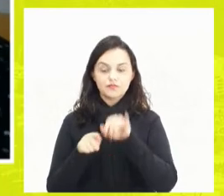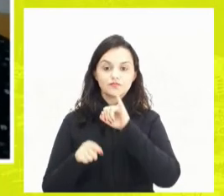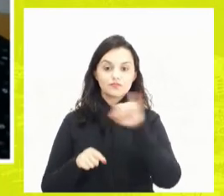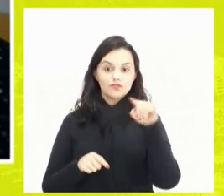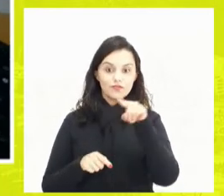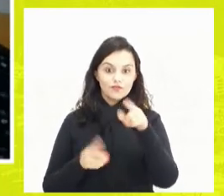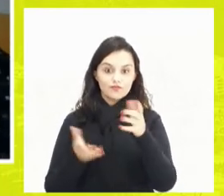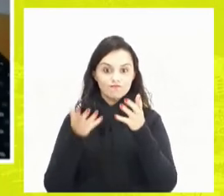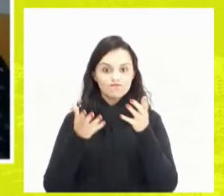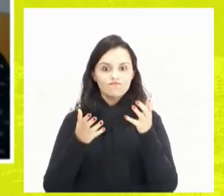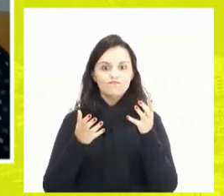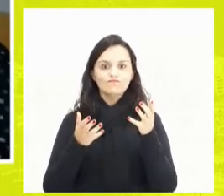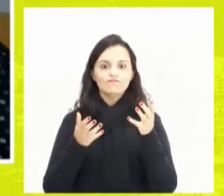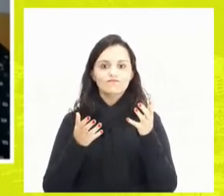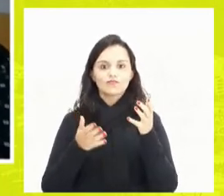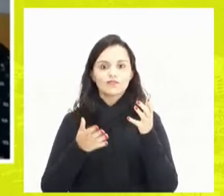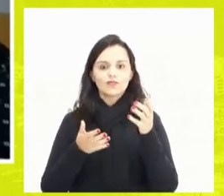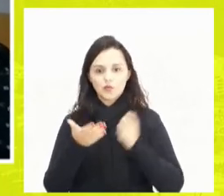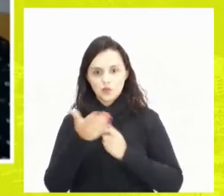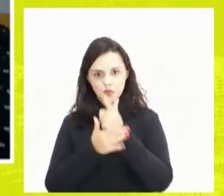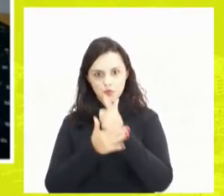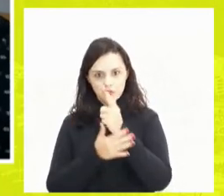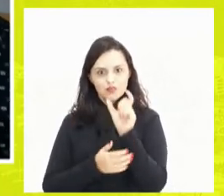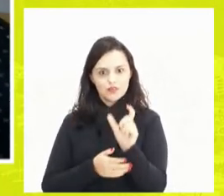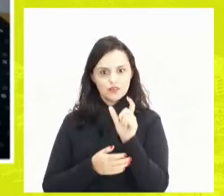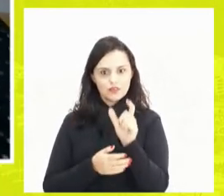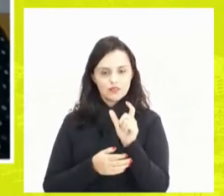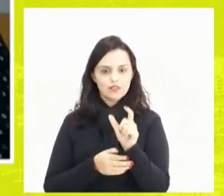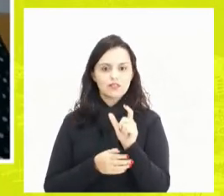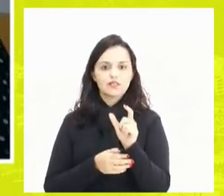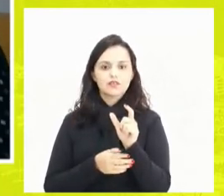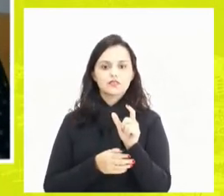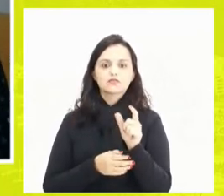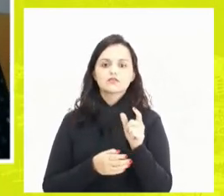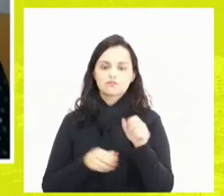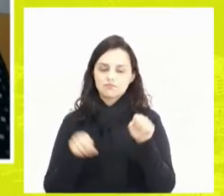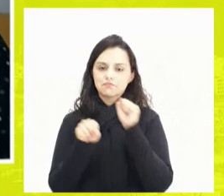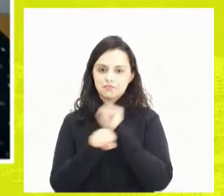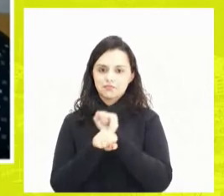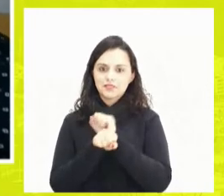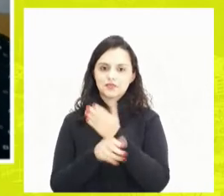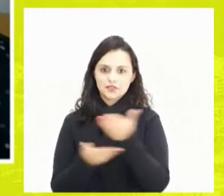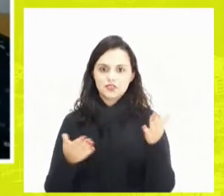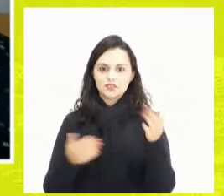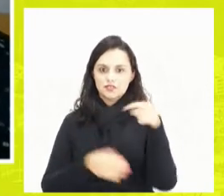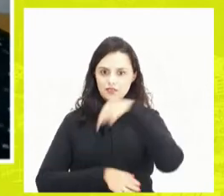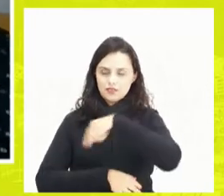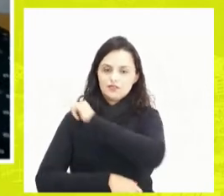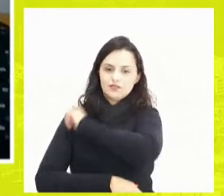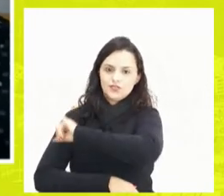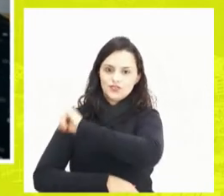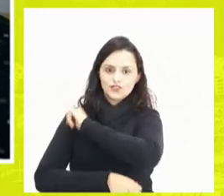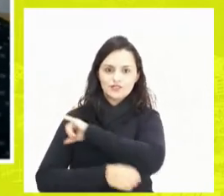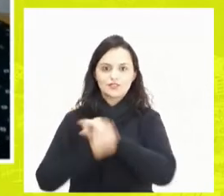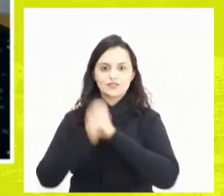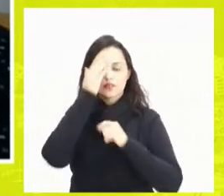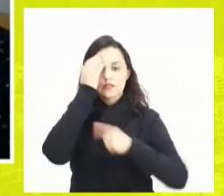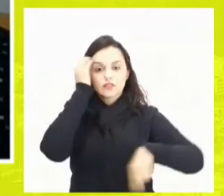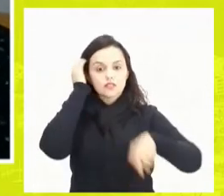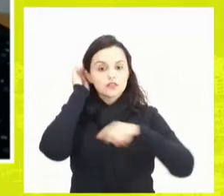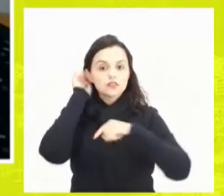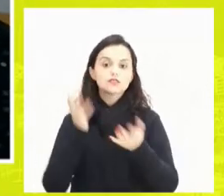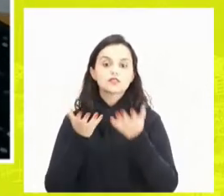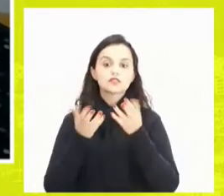parts today of our event uh by the end of the day we have the idea to strengthen distance transparency